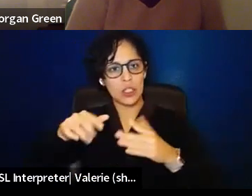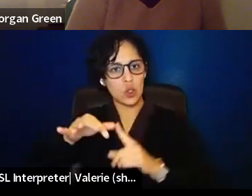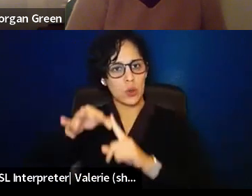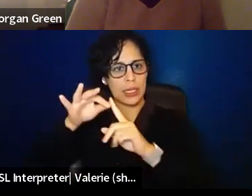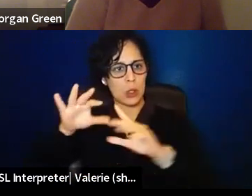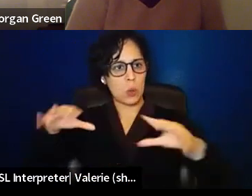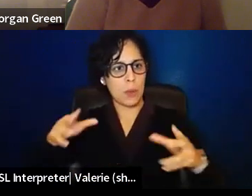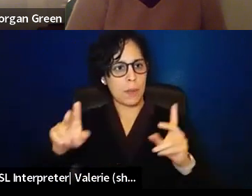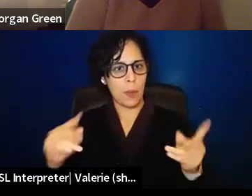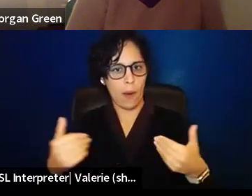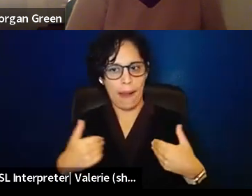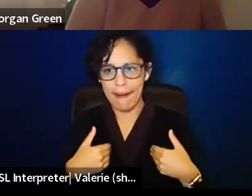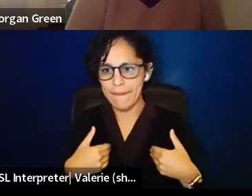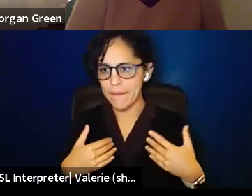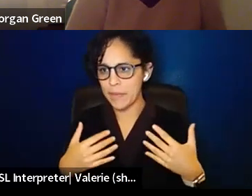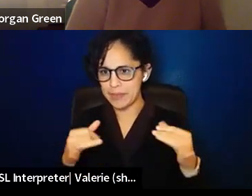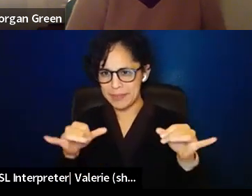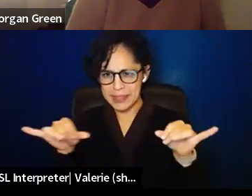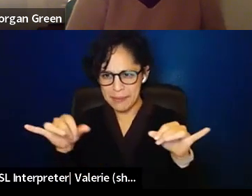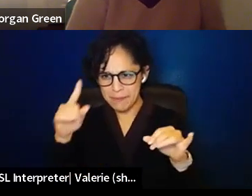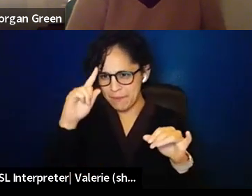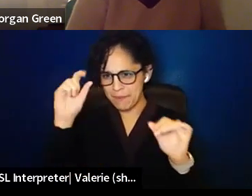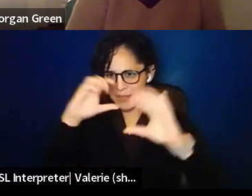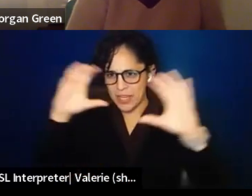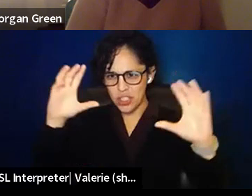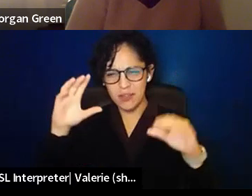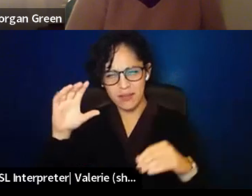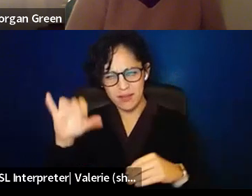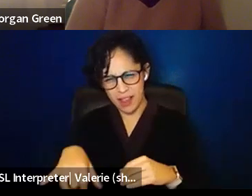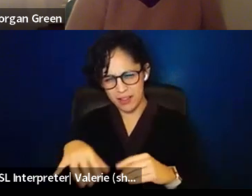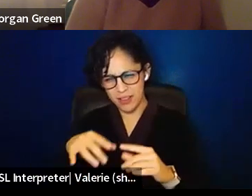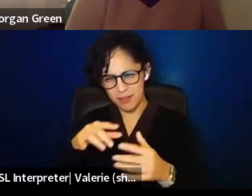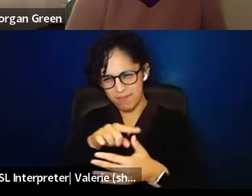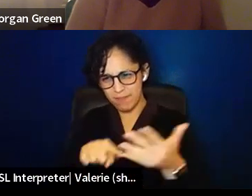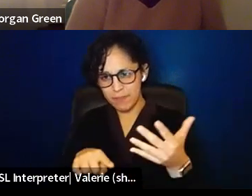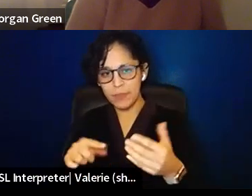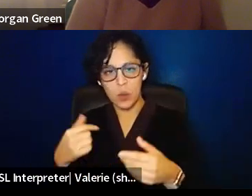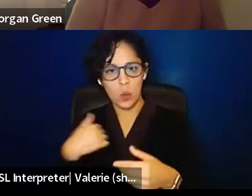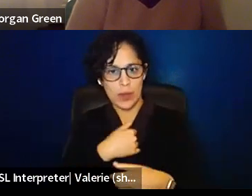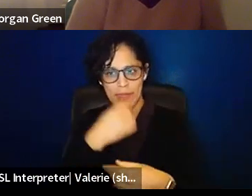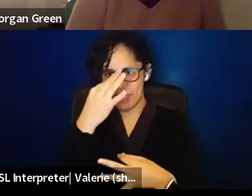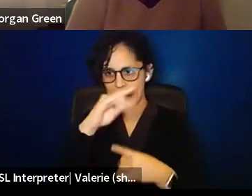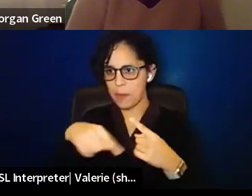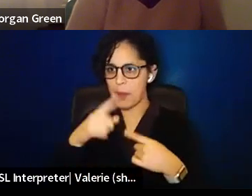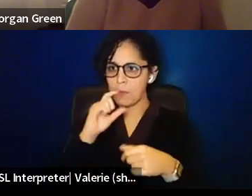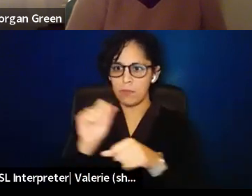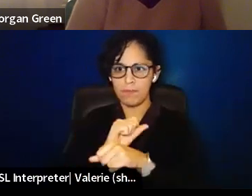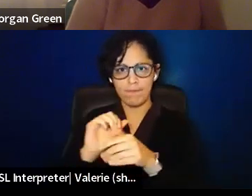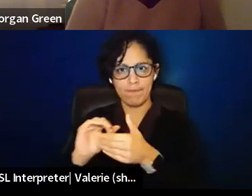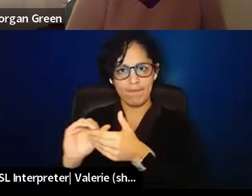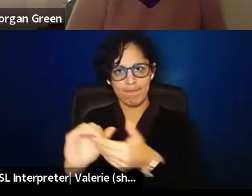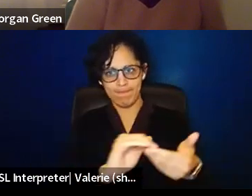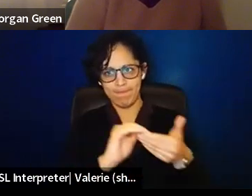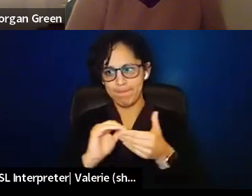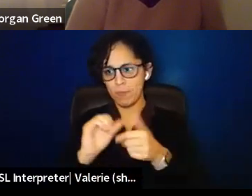together have. And that really for when we talk about constituency, what it means internally to rethink,